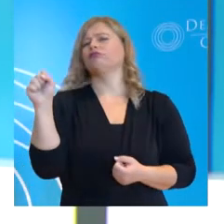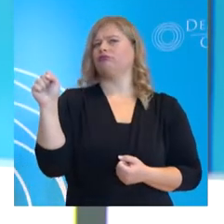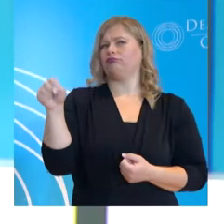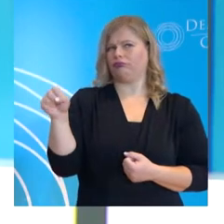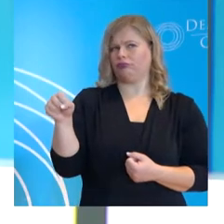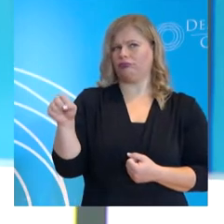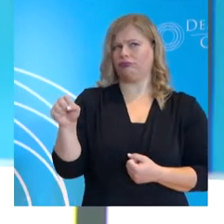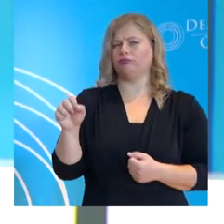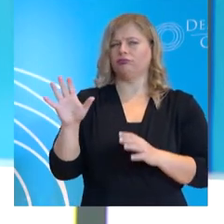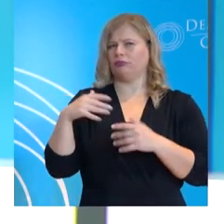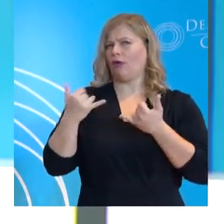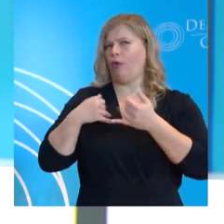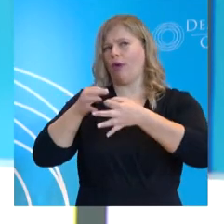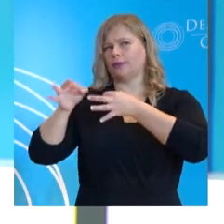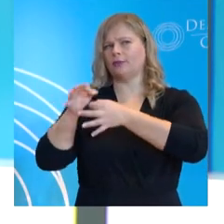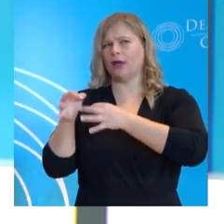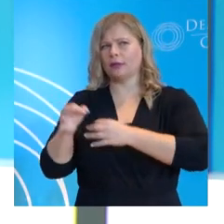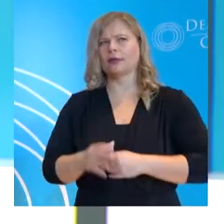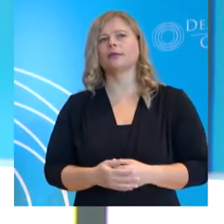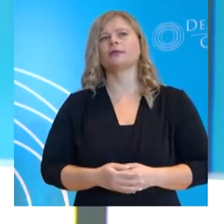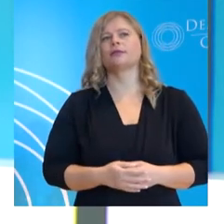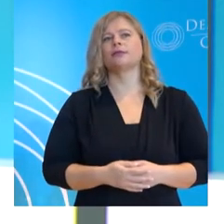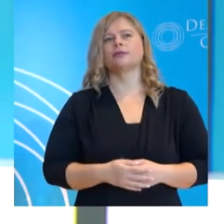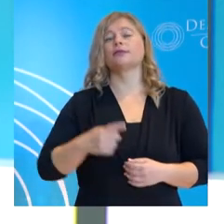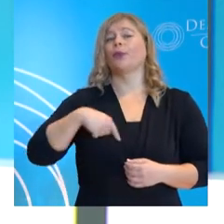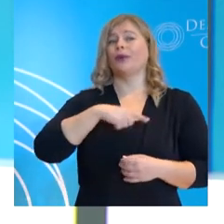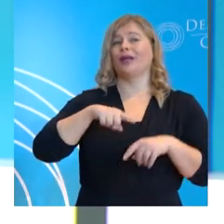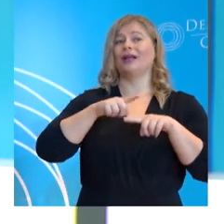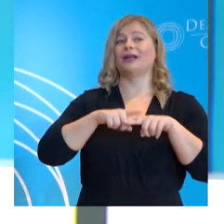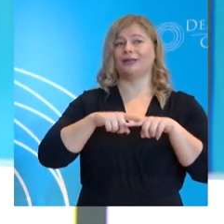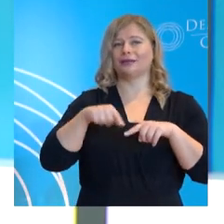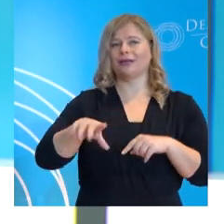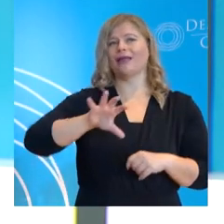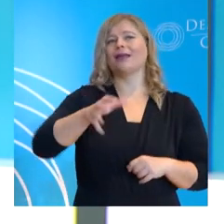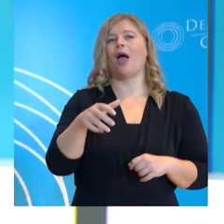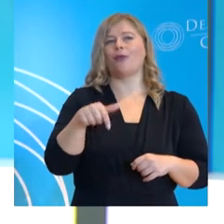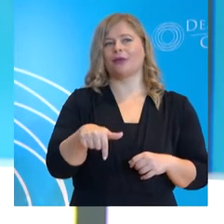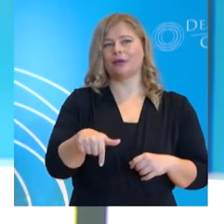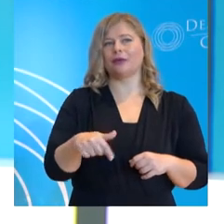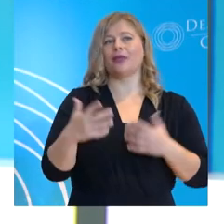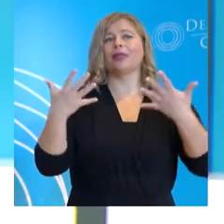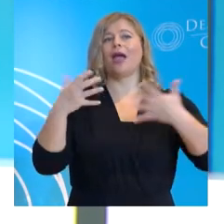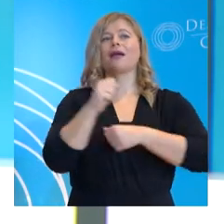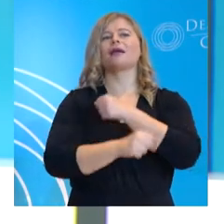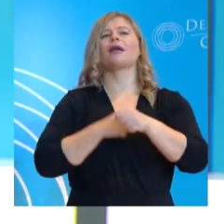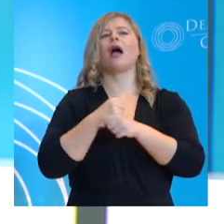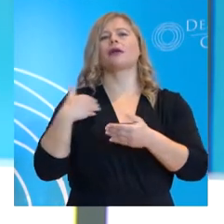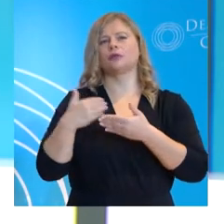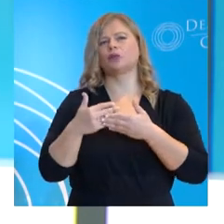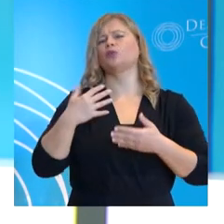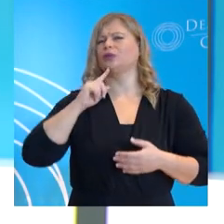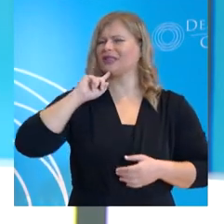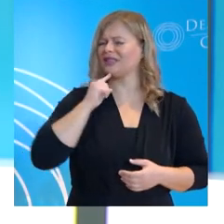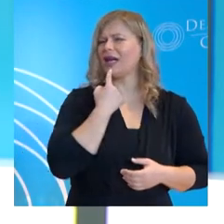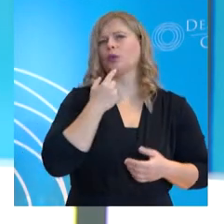anxiety. We are a country that, after a decade of severe economic crisis, now has